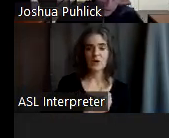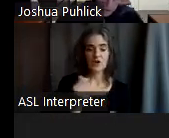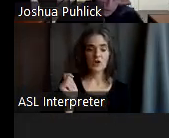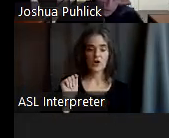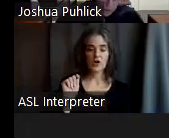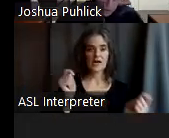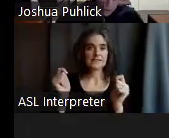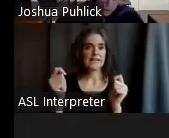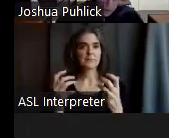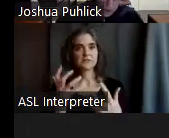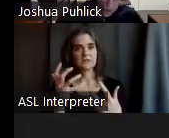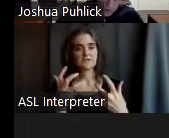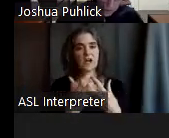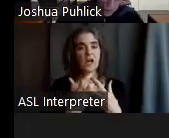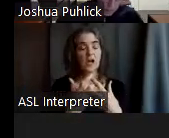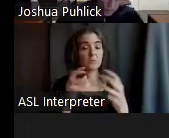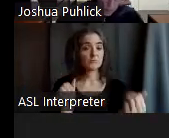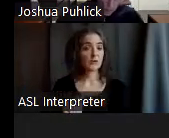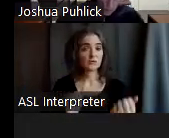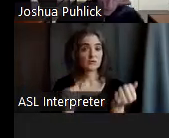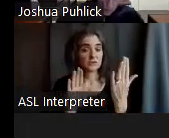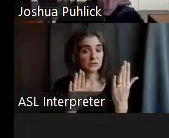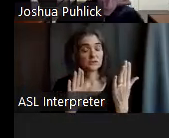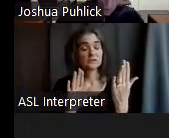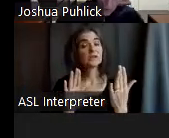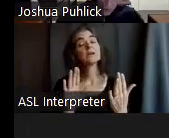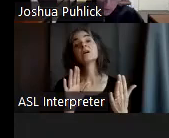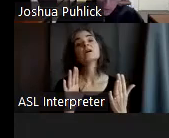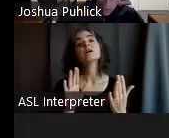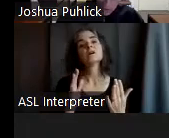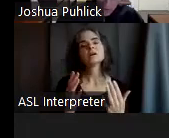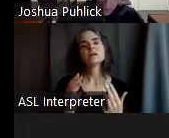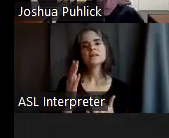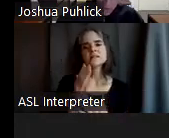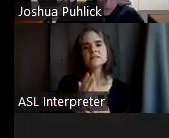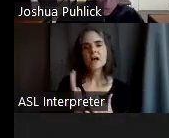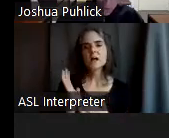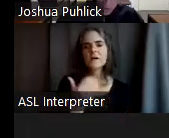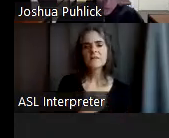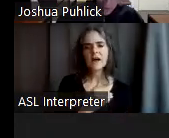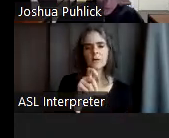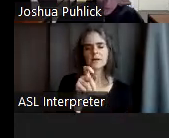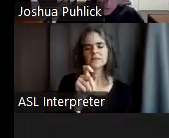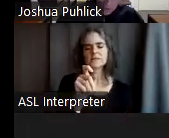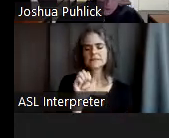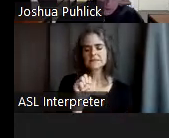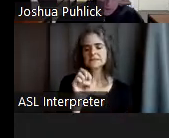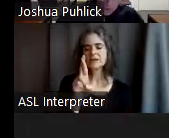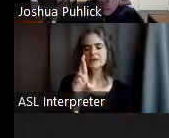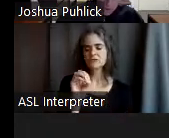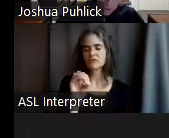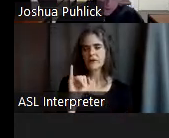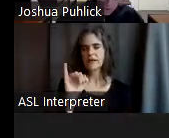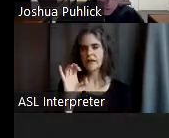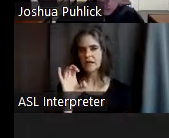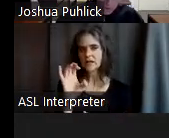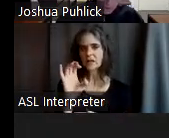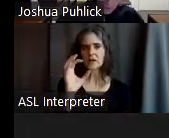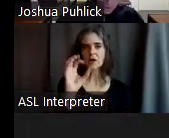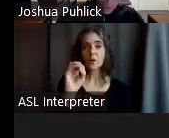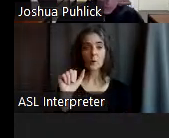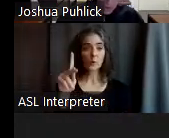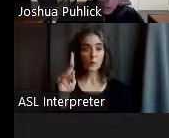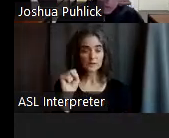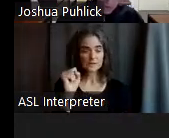that some of our xeric oaks were damaged and had a